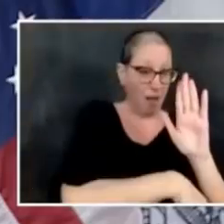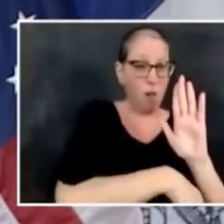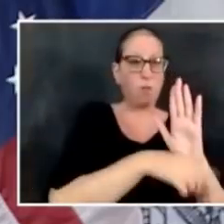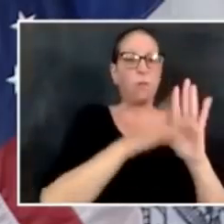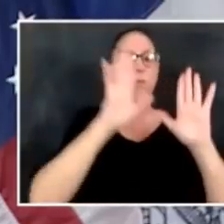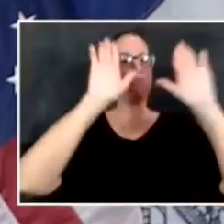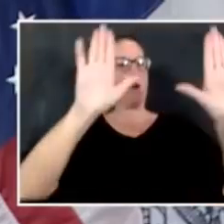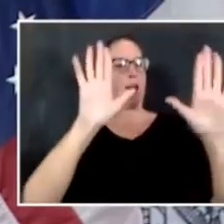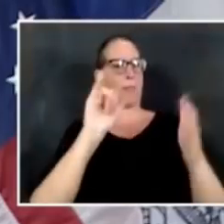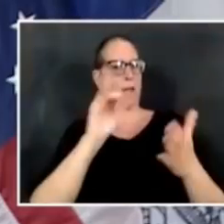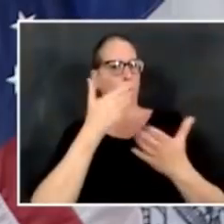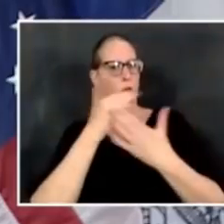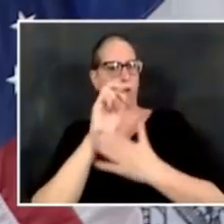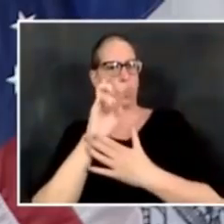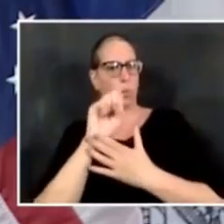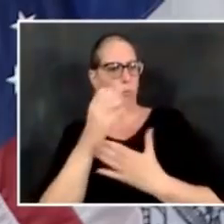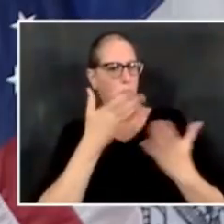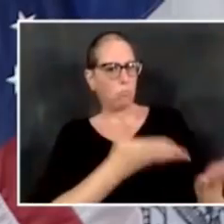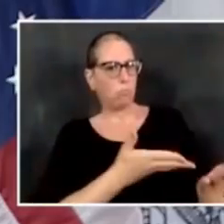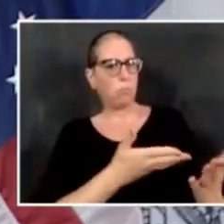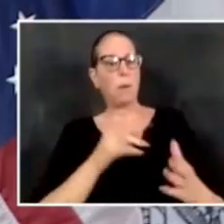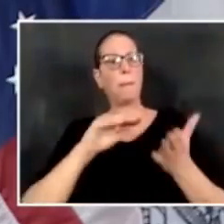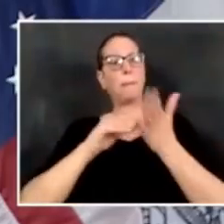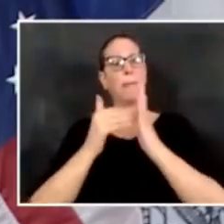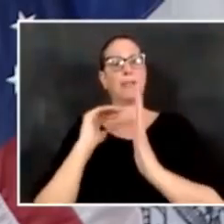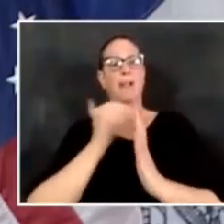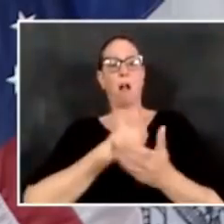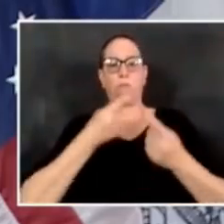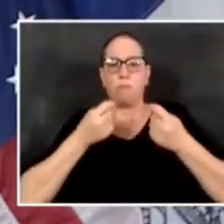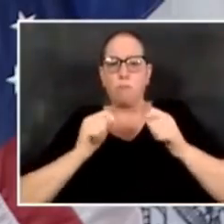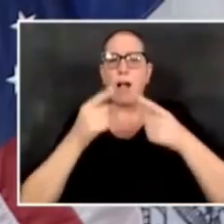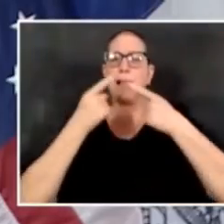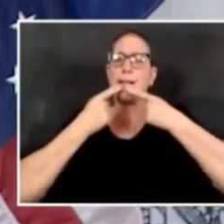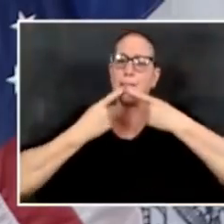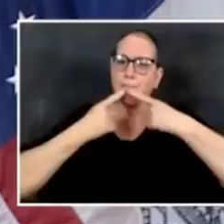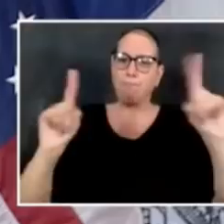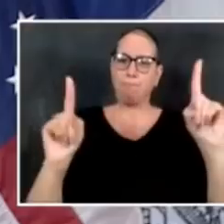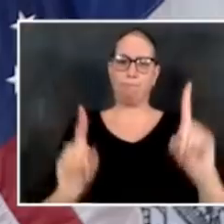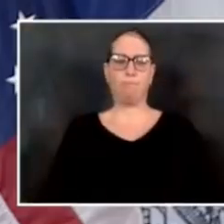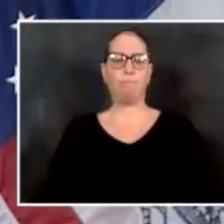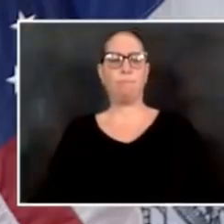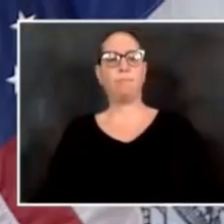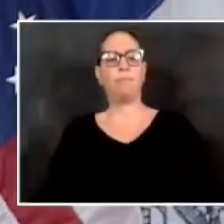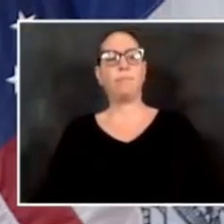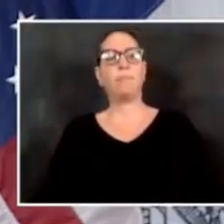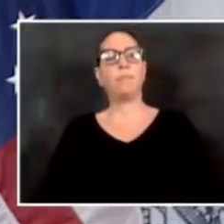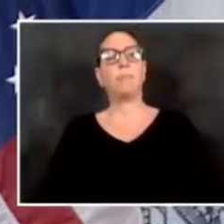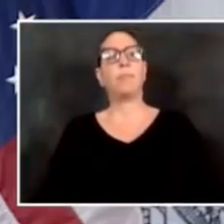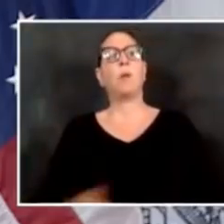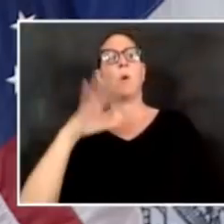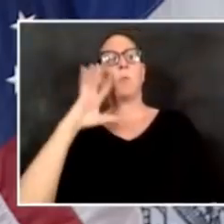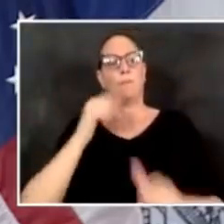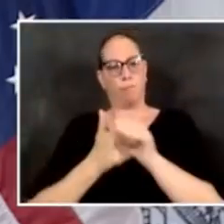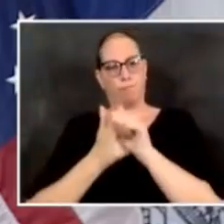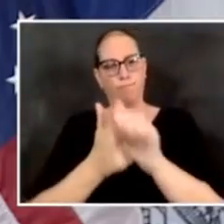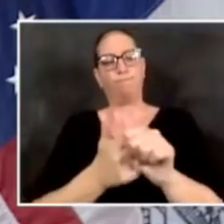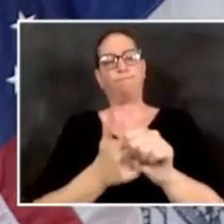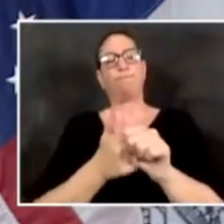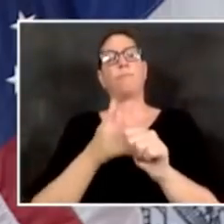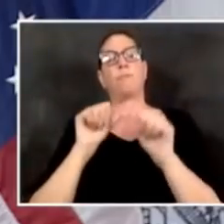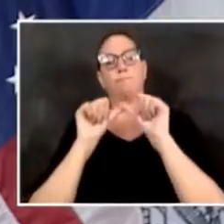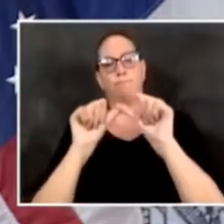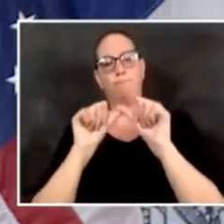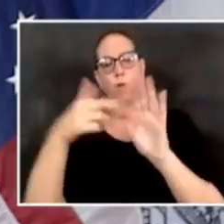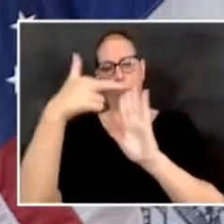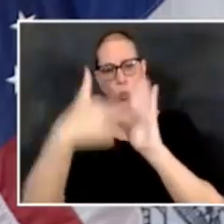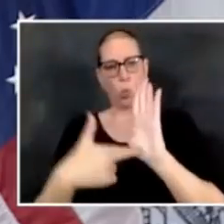means that these strategies are working, that we're going to stick to them, that we're only going to let up very carefully and